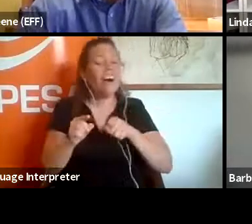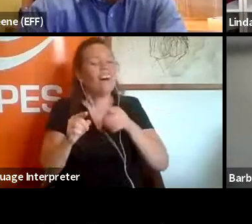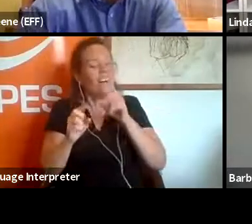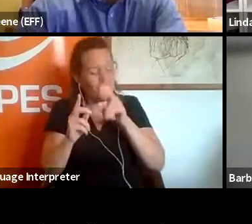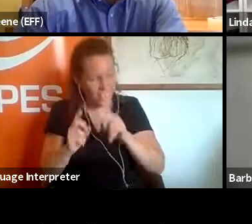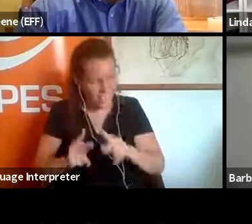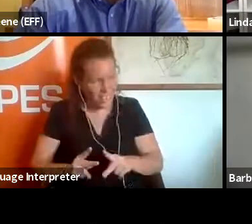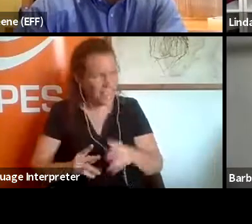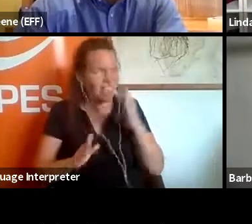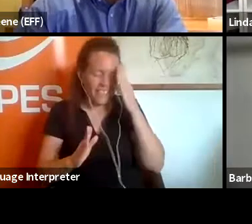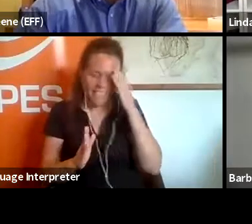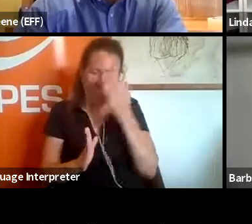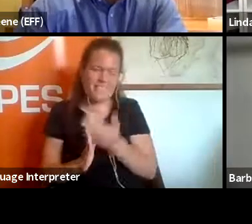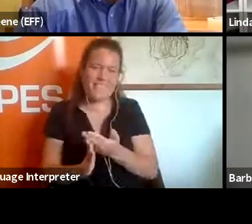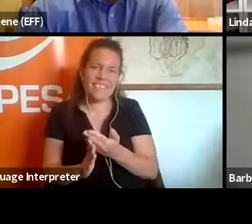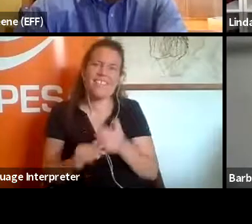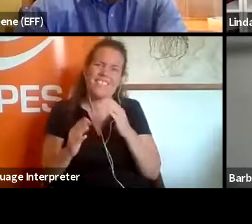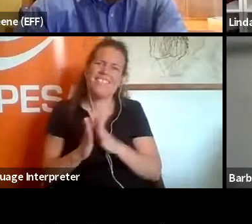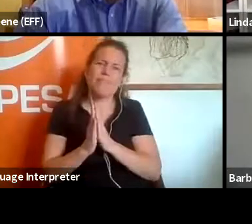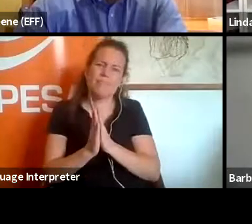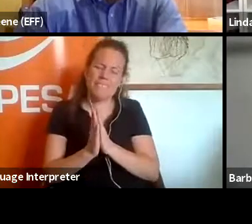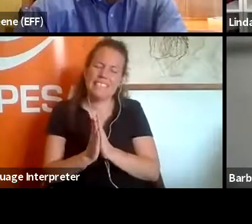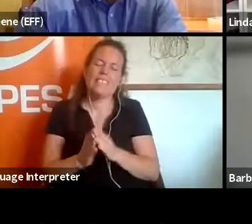everyday user? Thanks.